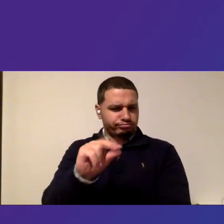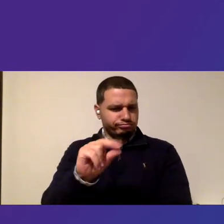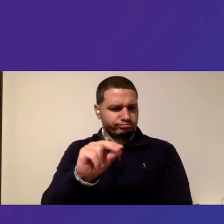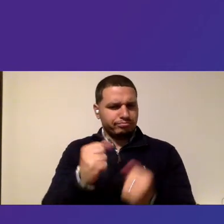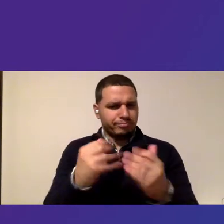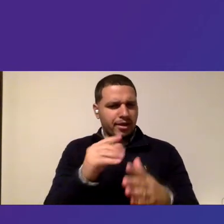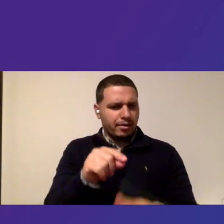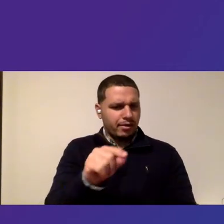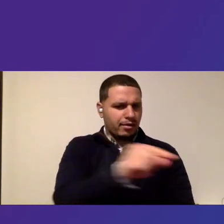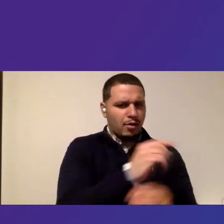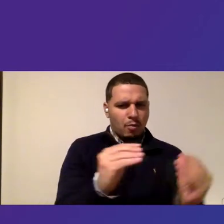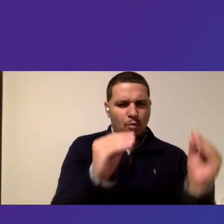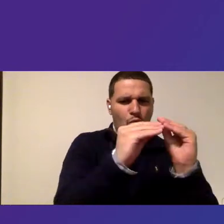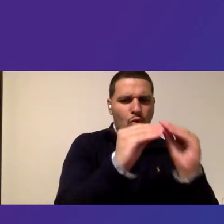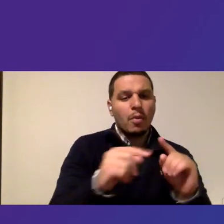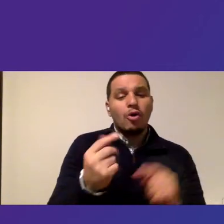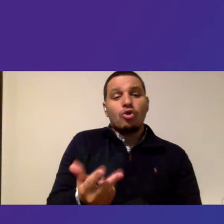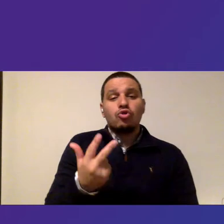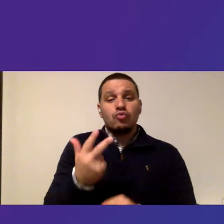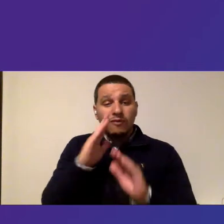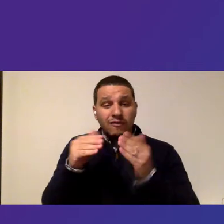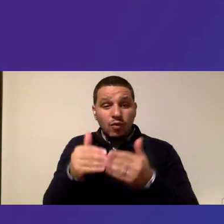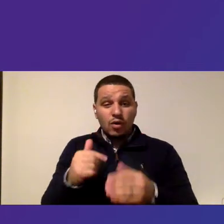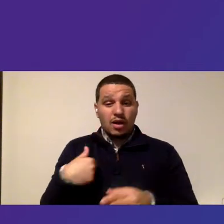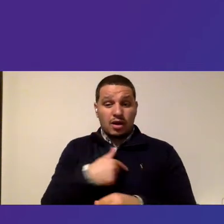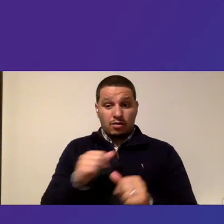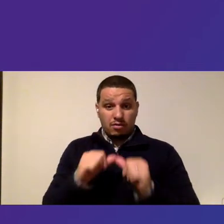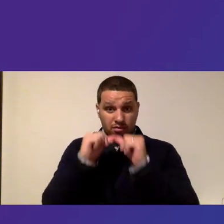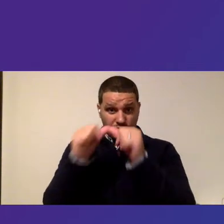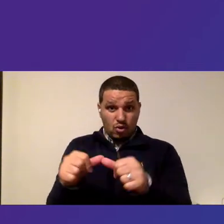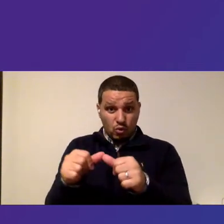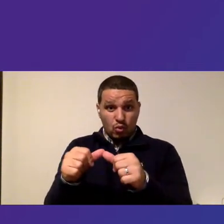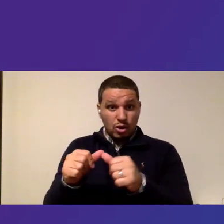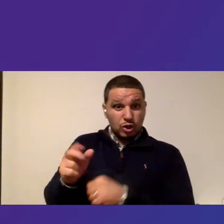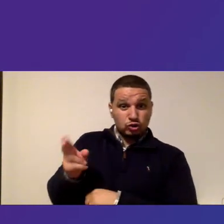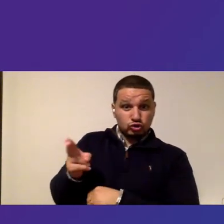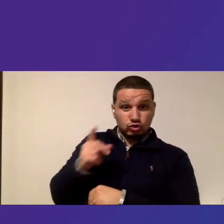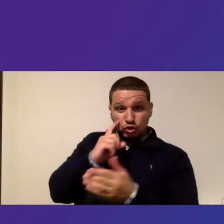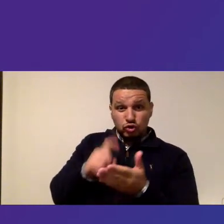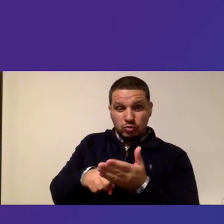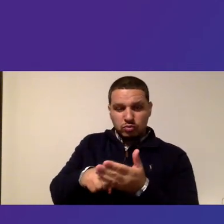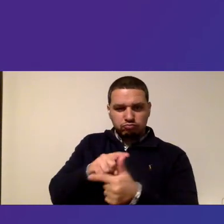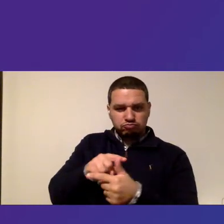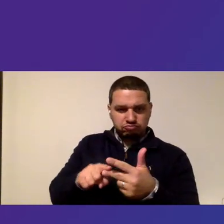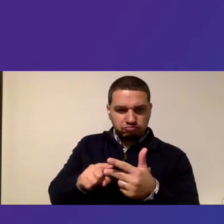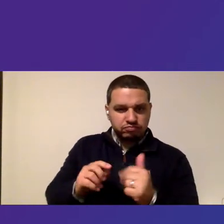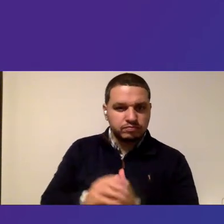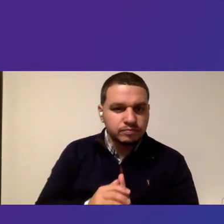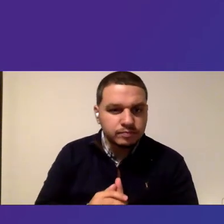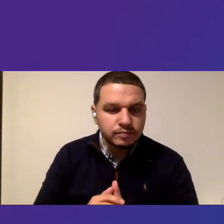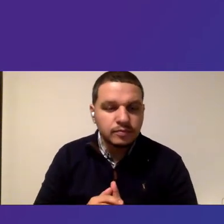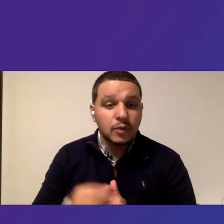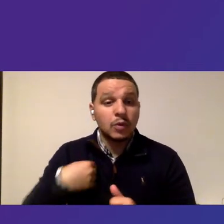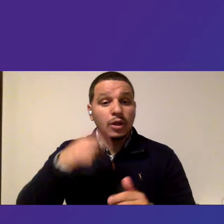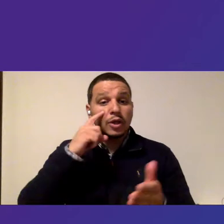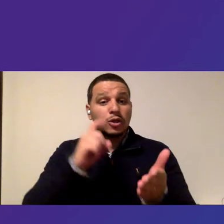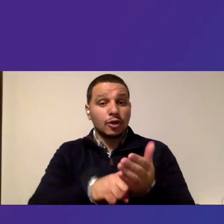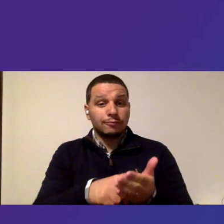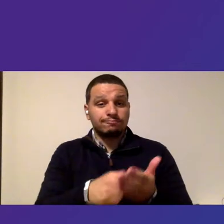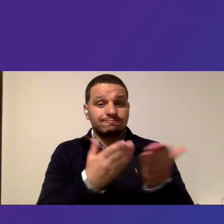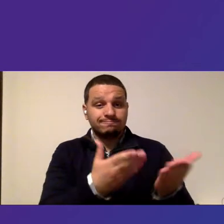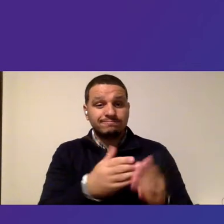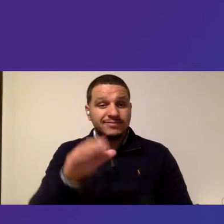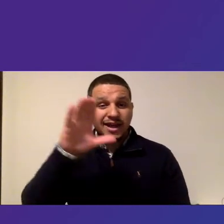focuses of Dance NYC's ongoing historical acknowledgement practice. We acknowledge the African